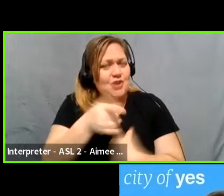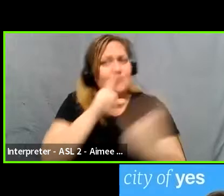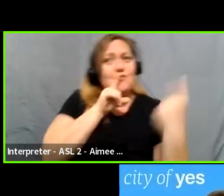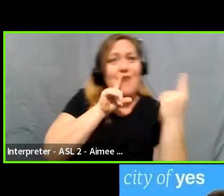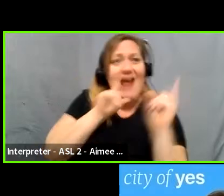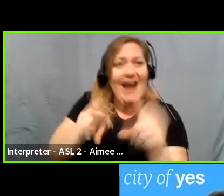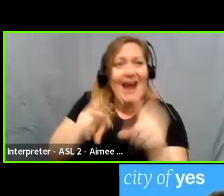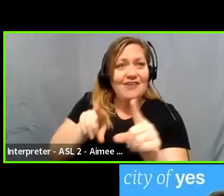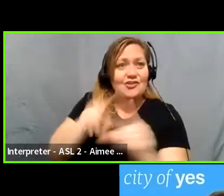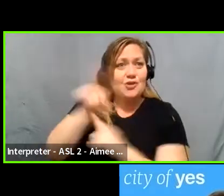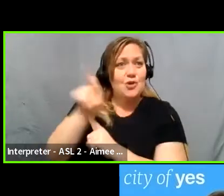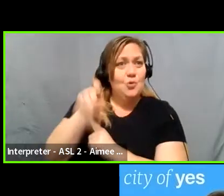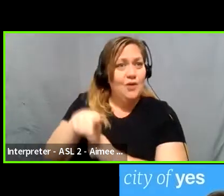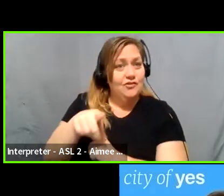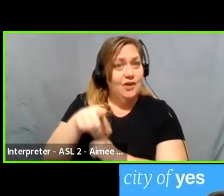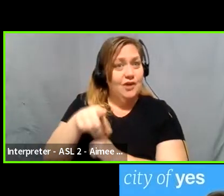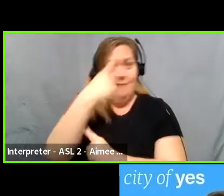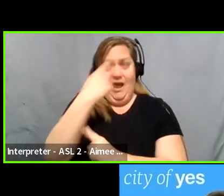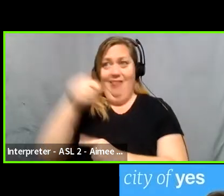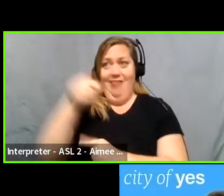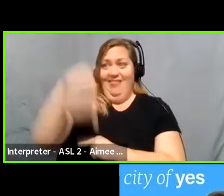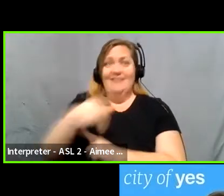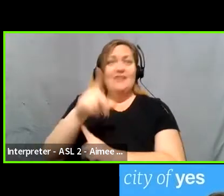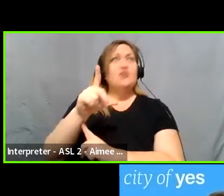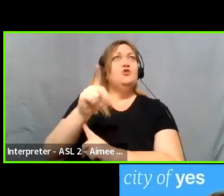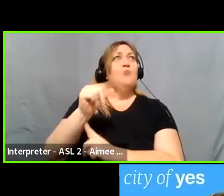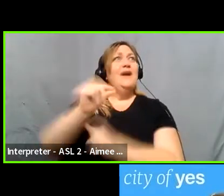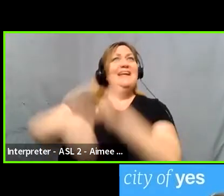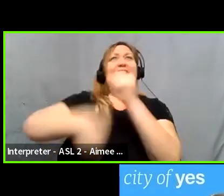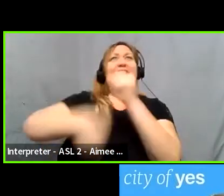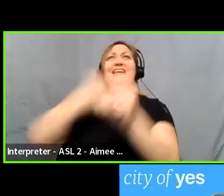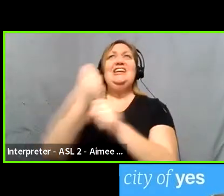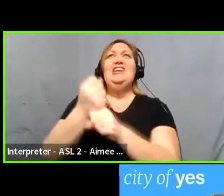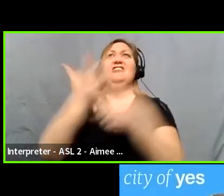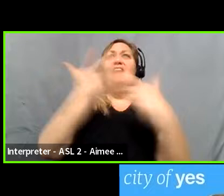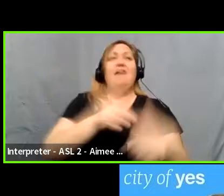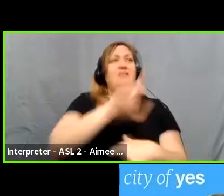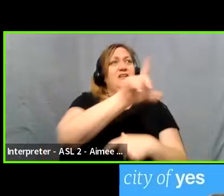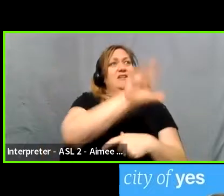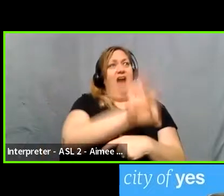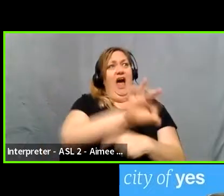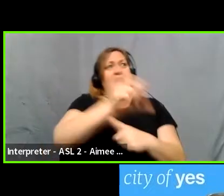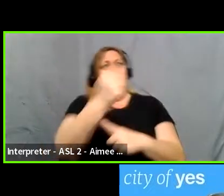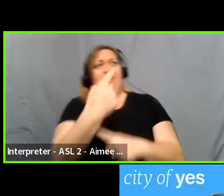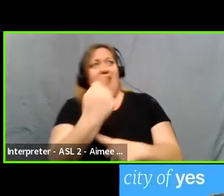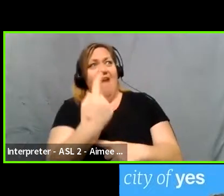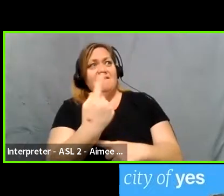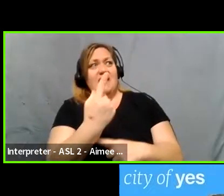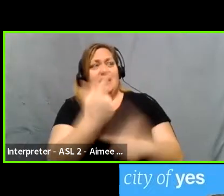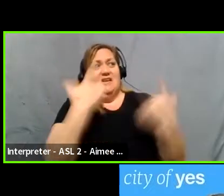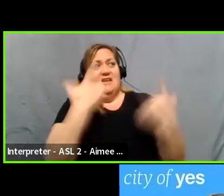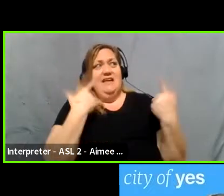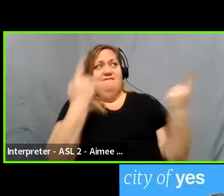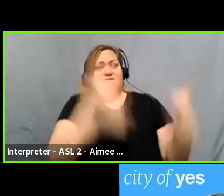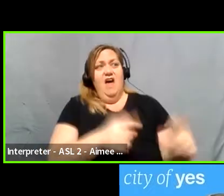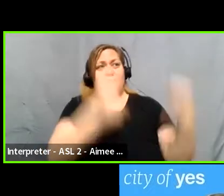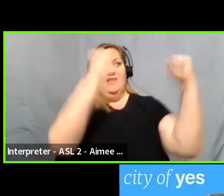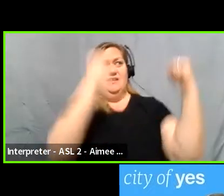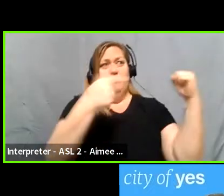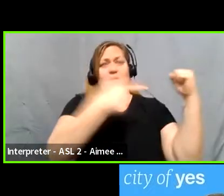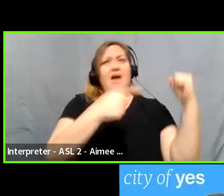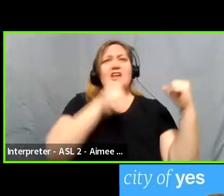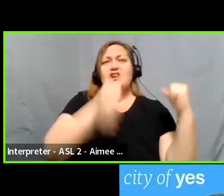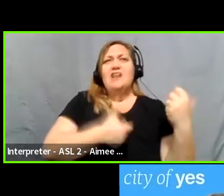the question because this is 20 years after 9-11 and what you're suggesting is not the